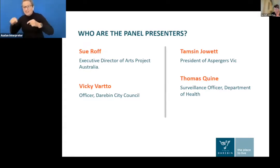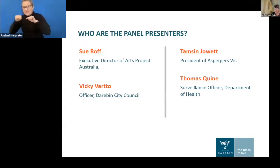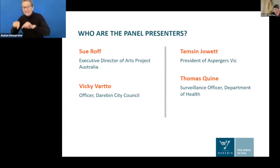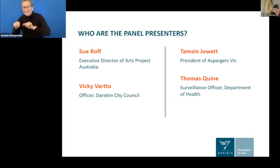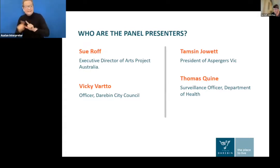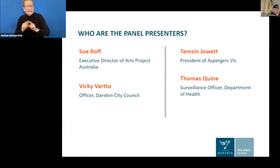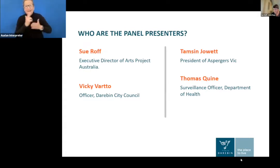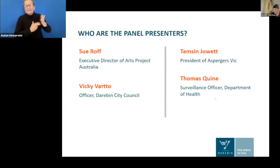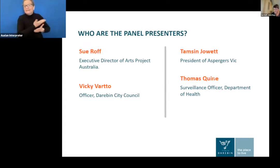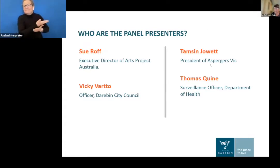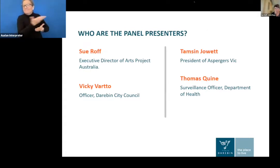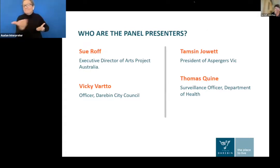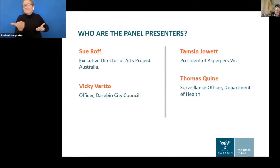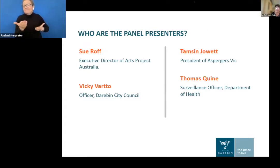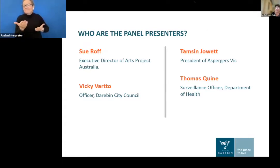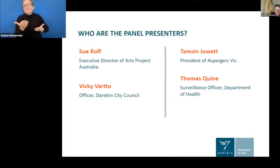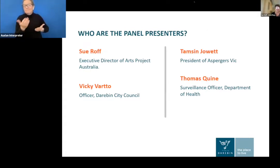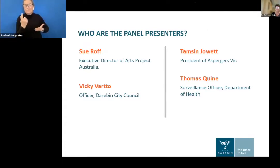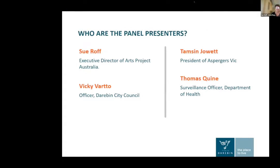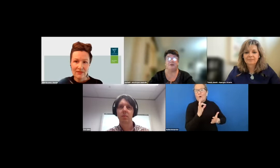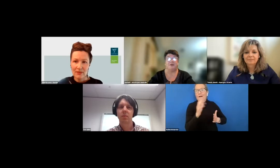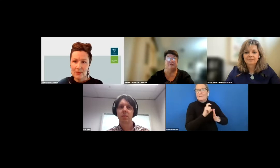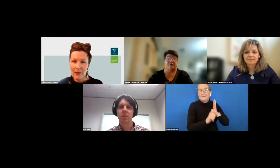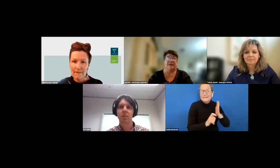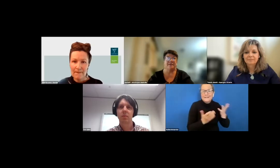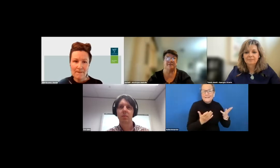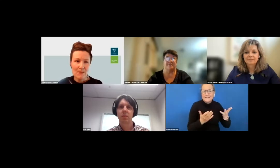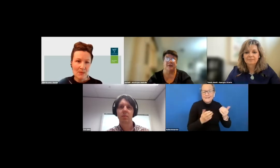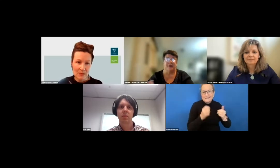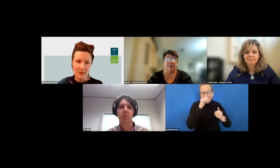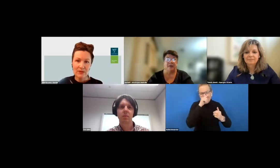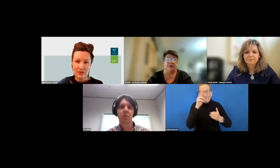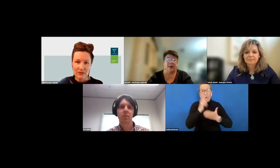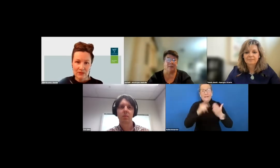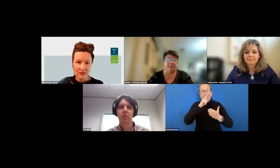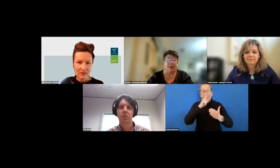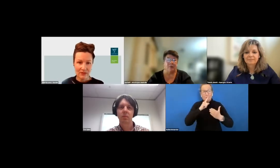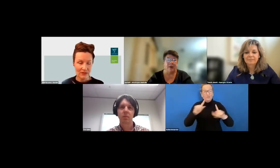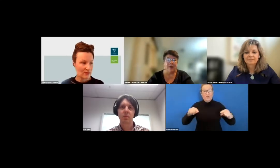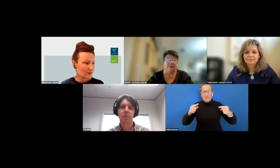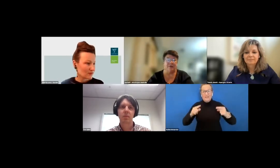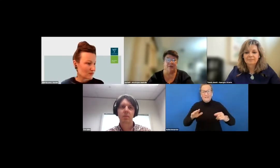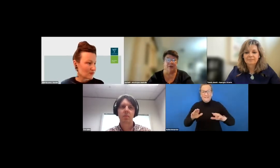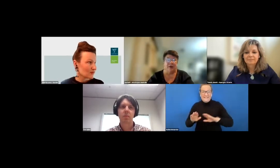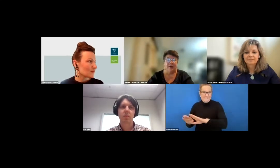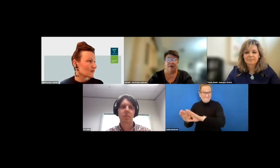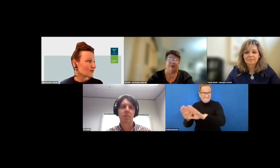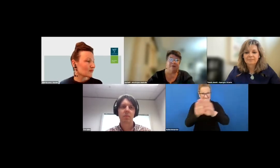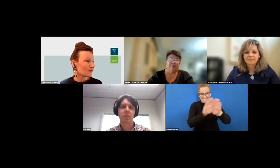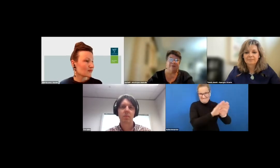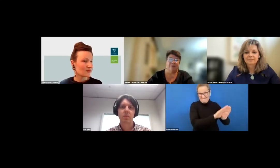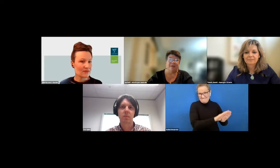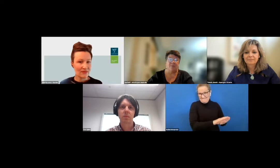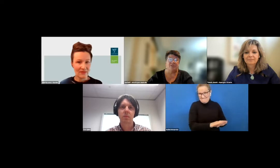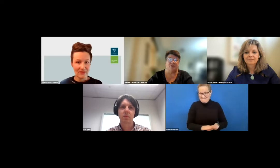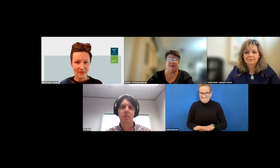they have a disability uh they're universal for artists they're um around uh